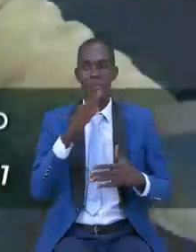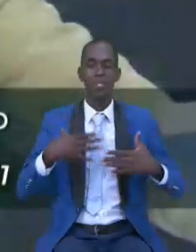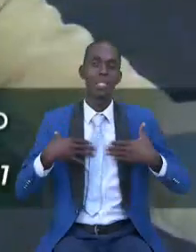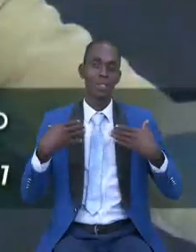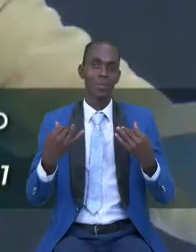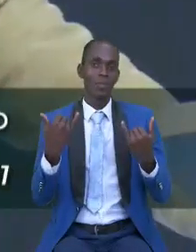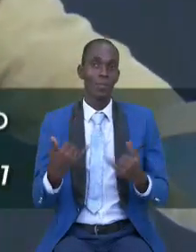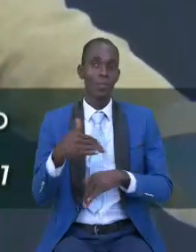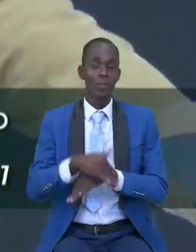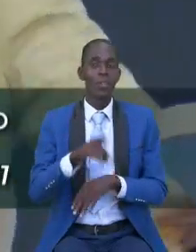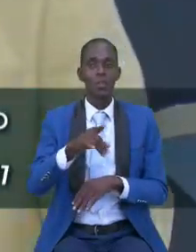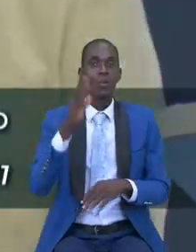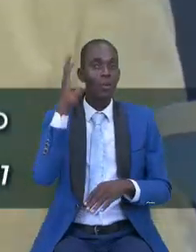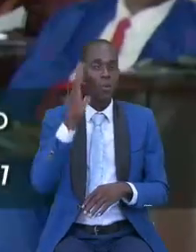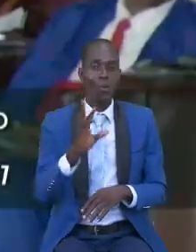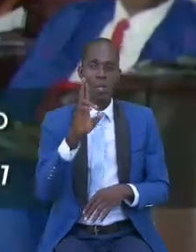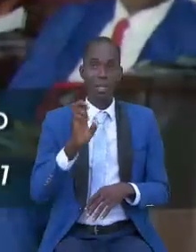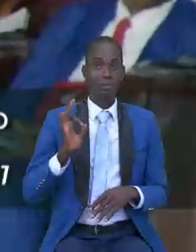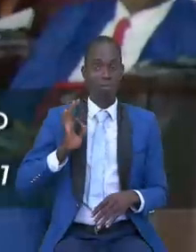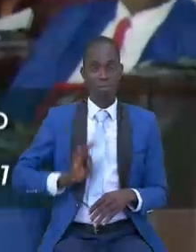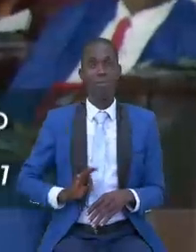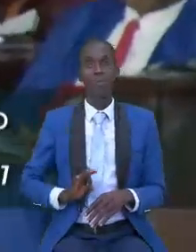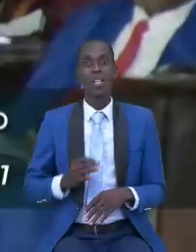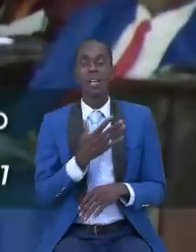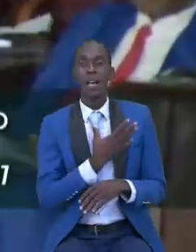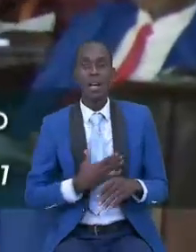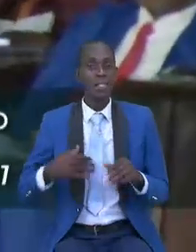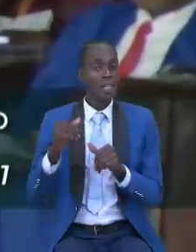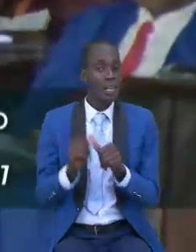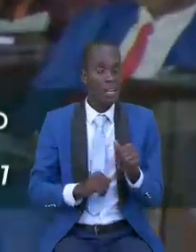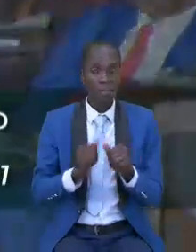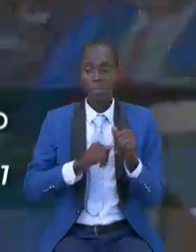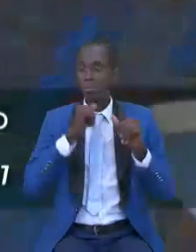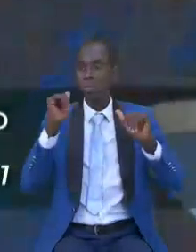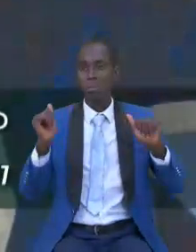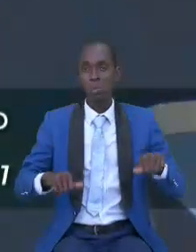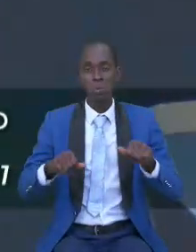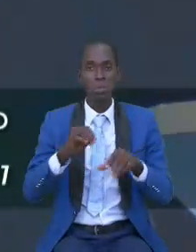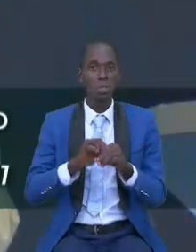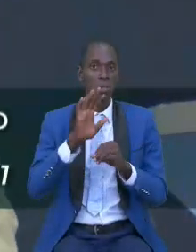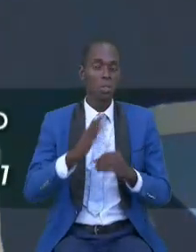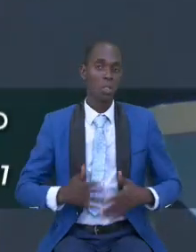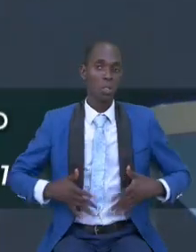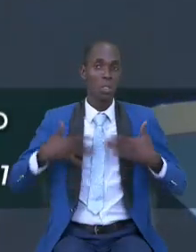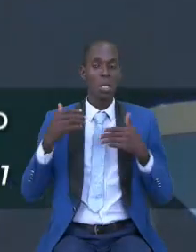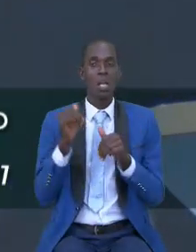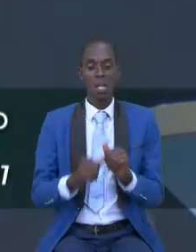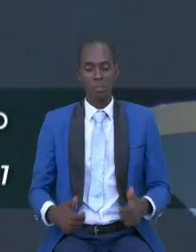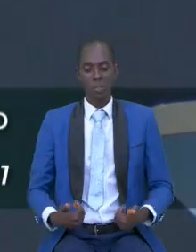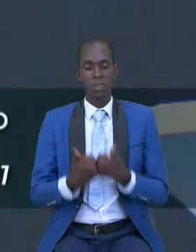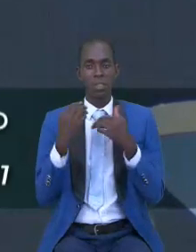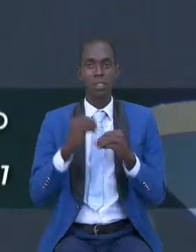Tonight, you will recover. And every impossibility in your life, every challenge in your